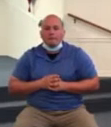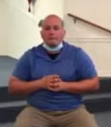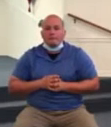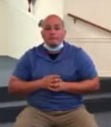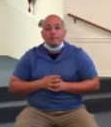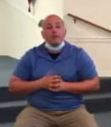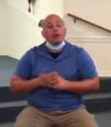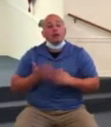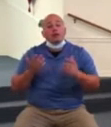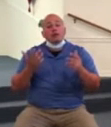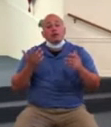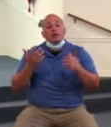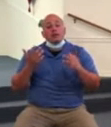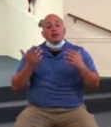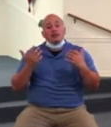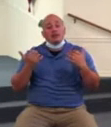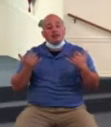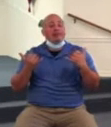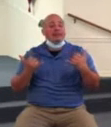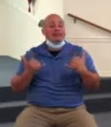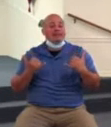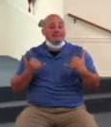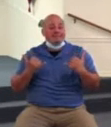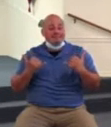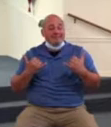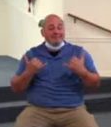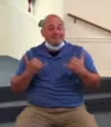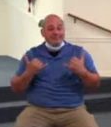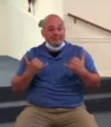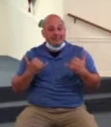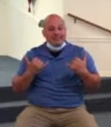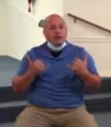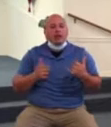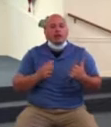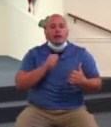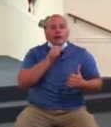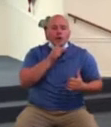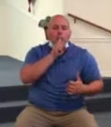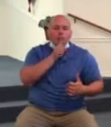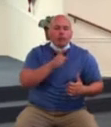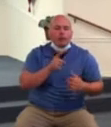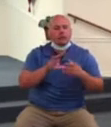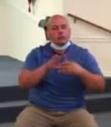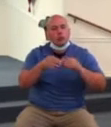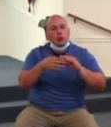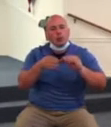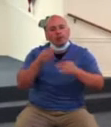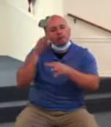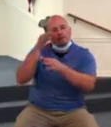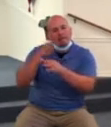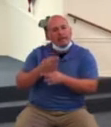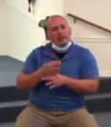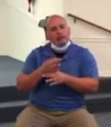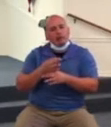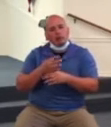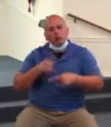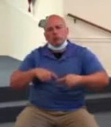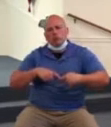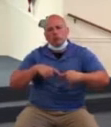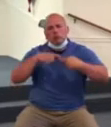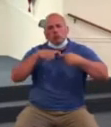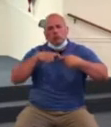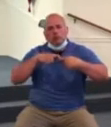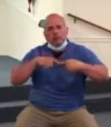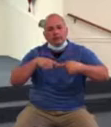Well, this isn't really a story of faith, so let's set this one aside for the moment, and we'll come back to it later. Here,